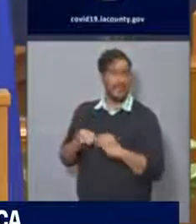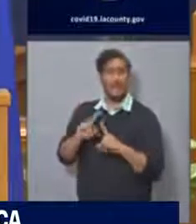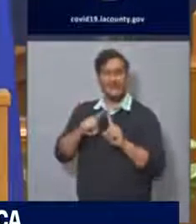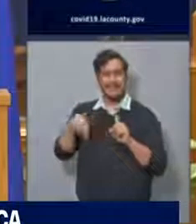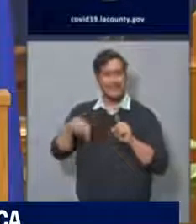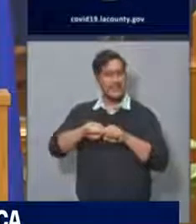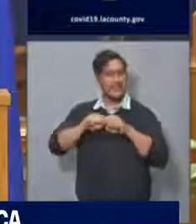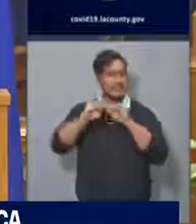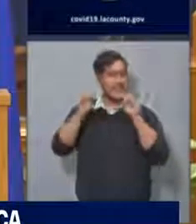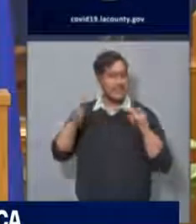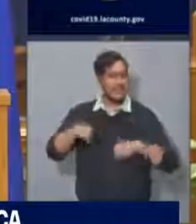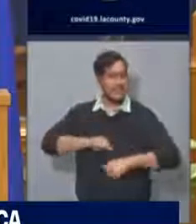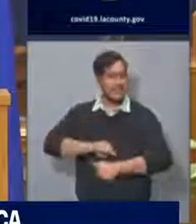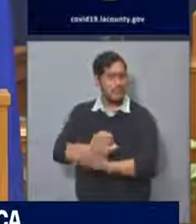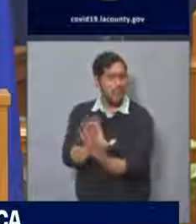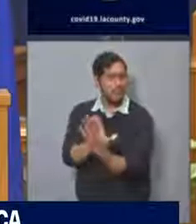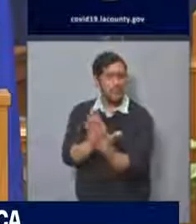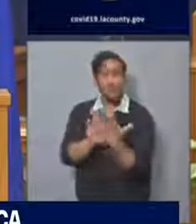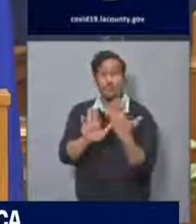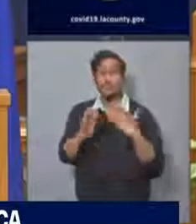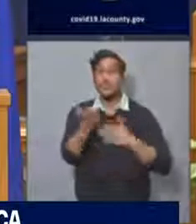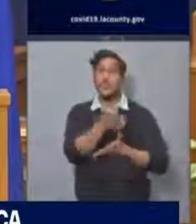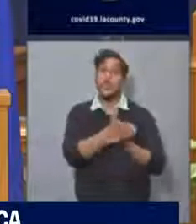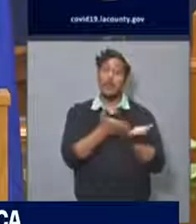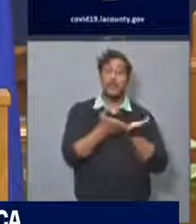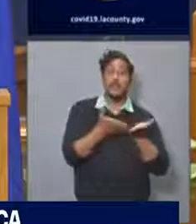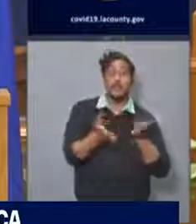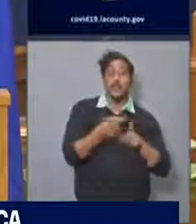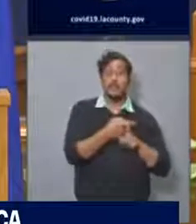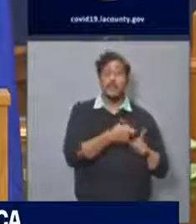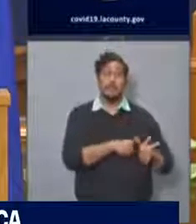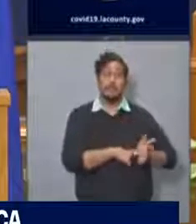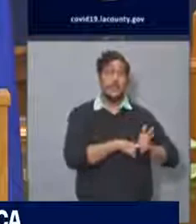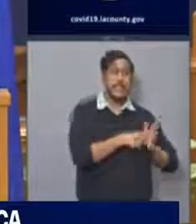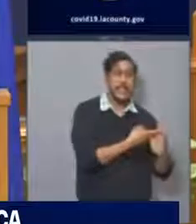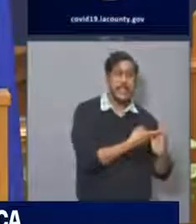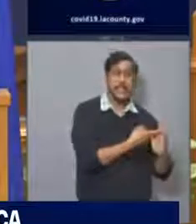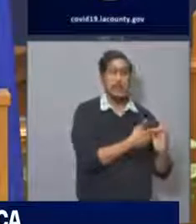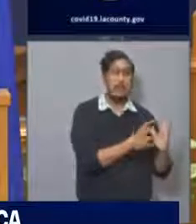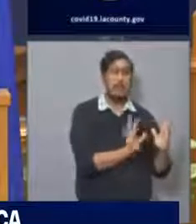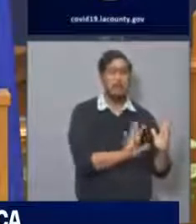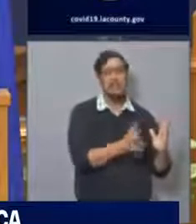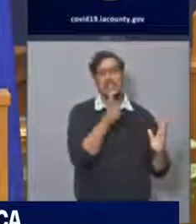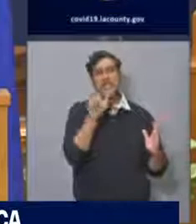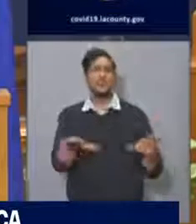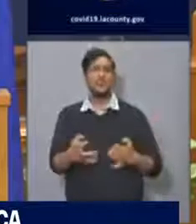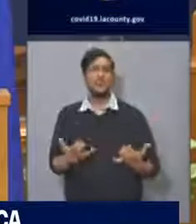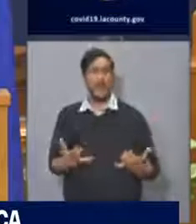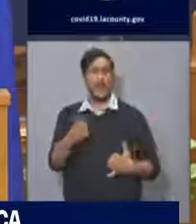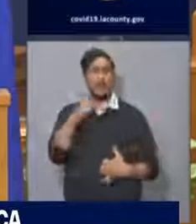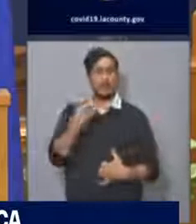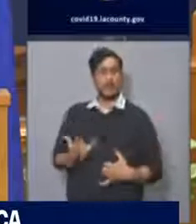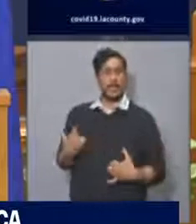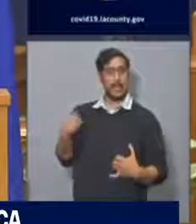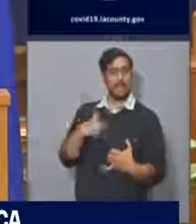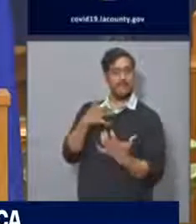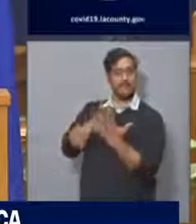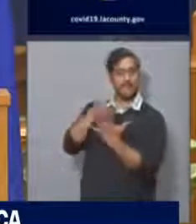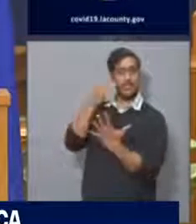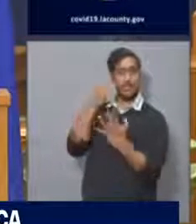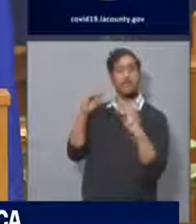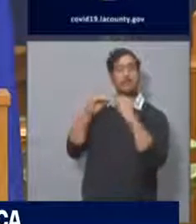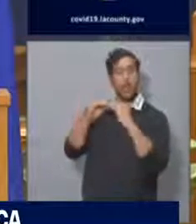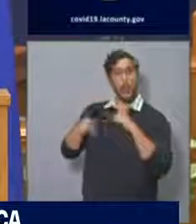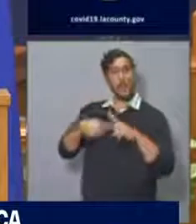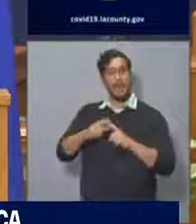approach, and I think some of the things we did at the very beginning we actually don't need to do now, because we've learned a lot about how to manage